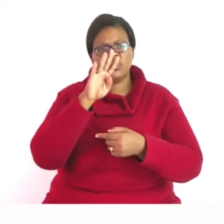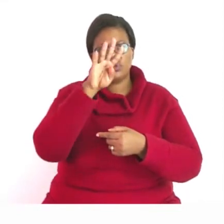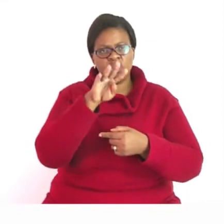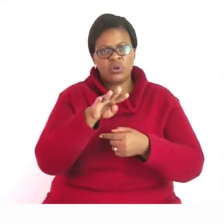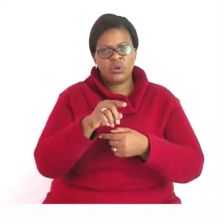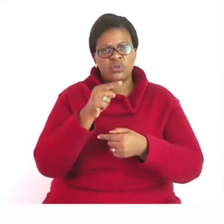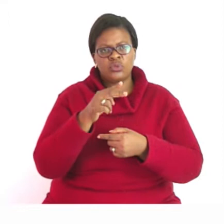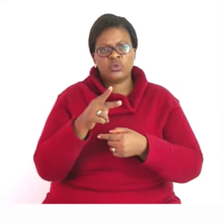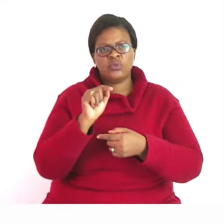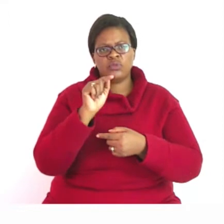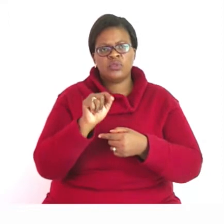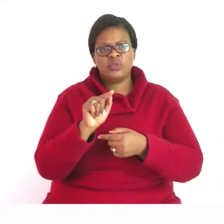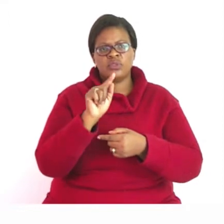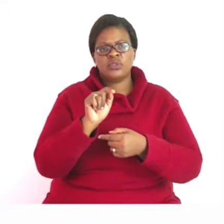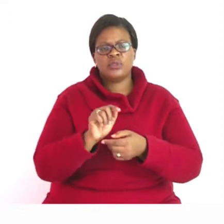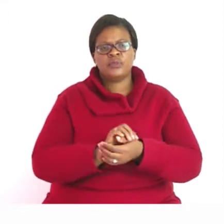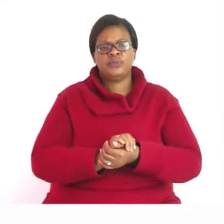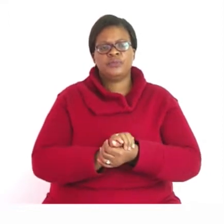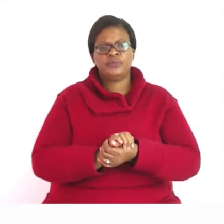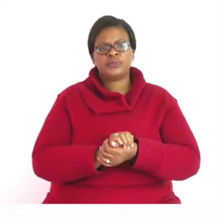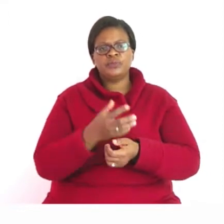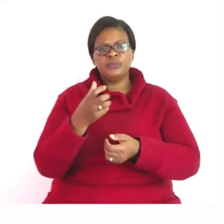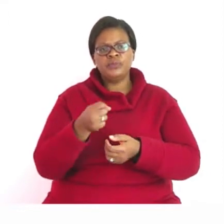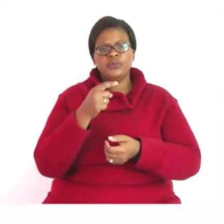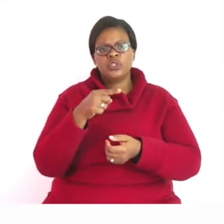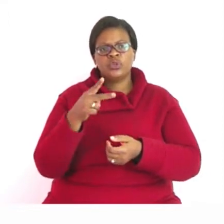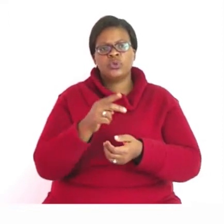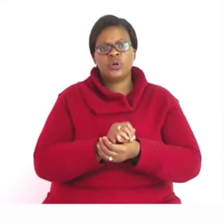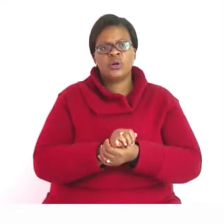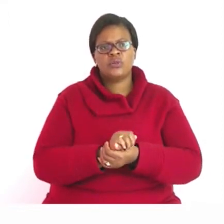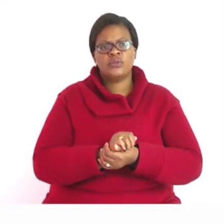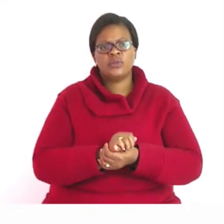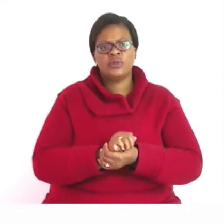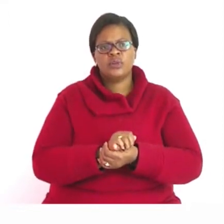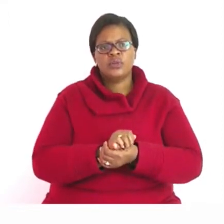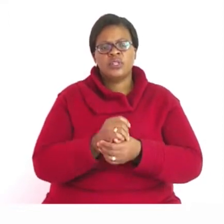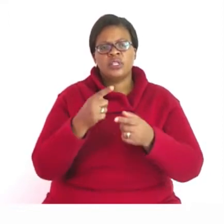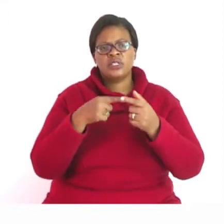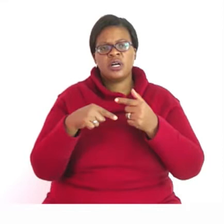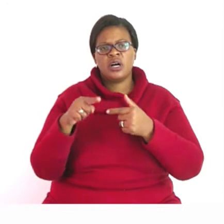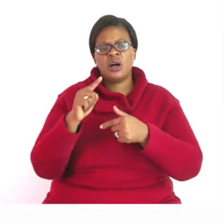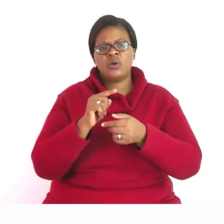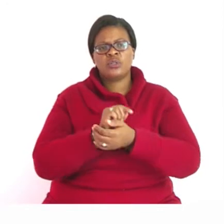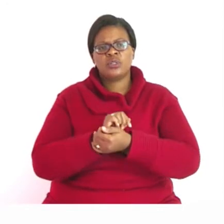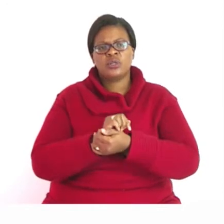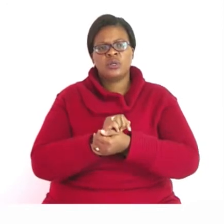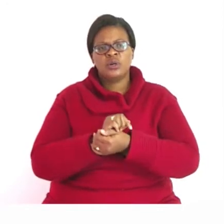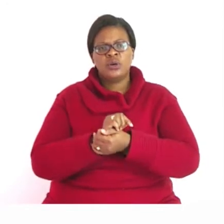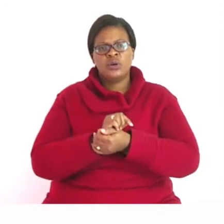In the middle, we have 12. What is outside pointed by the arrows